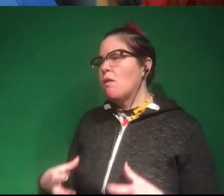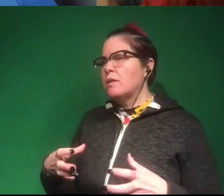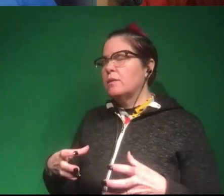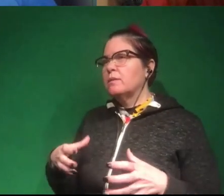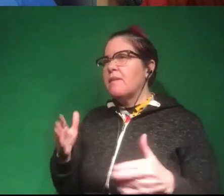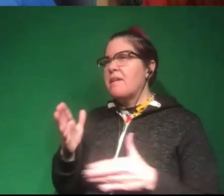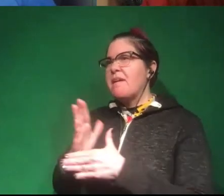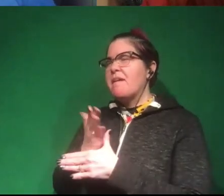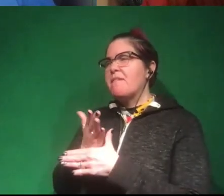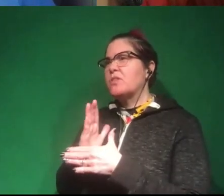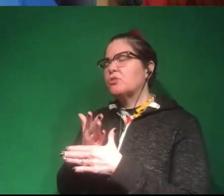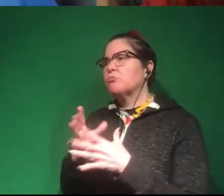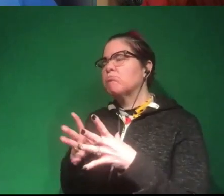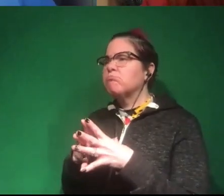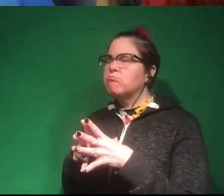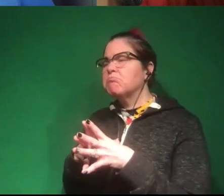average, it's about,